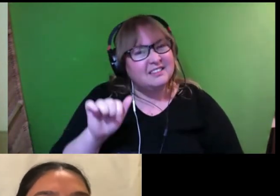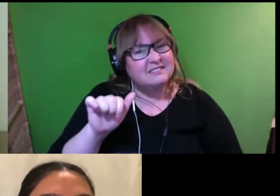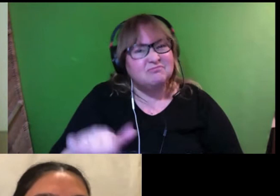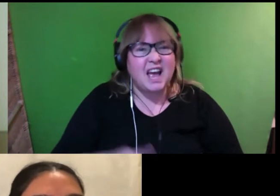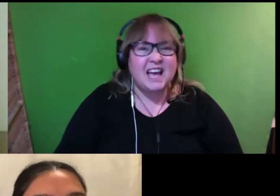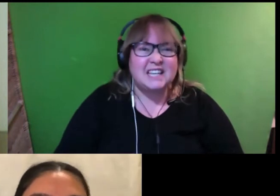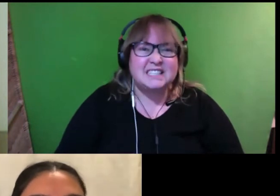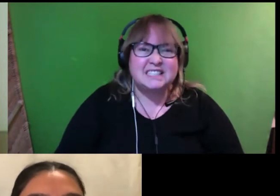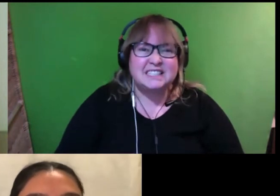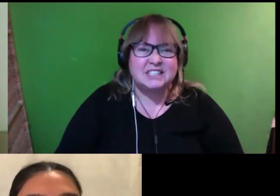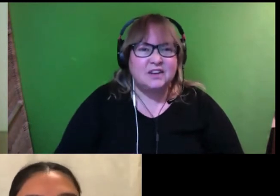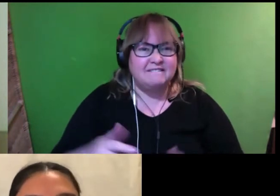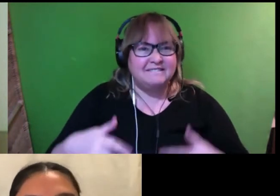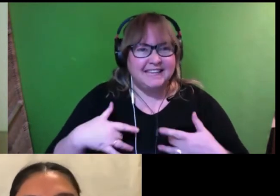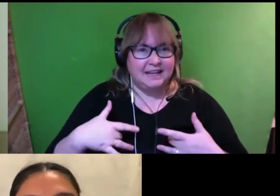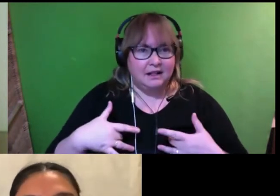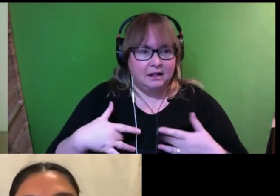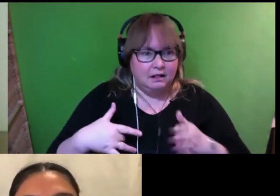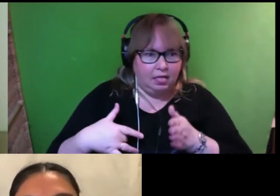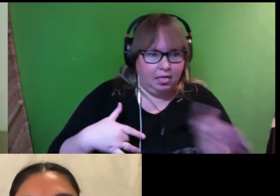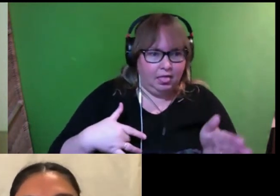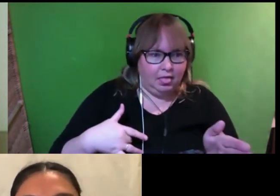this in-betweenness.